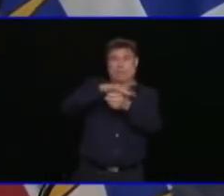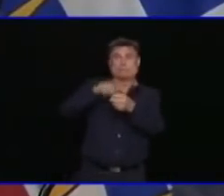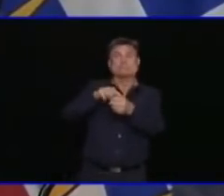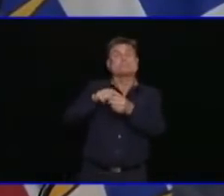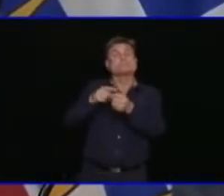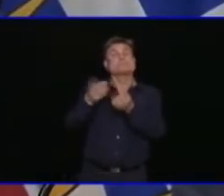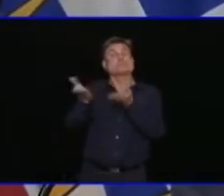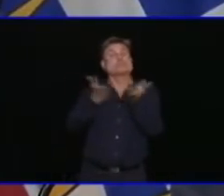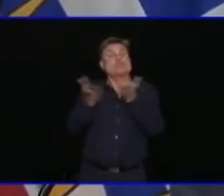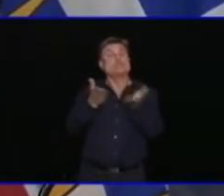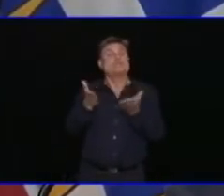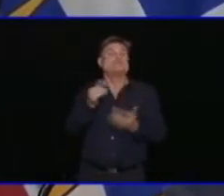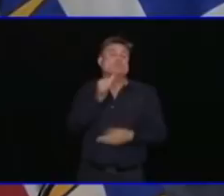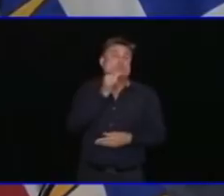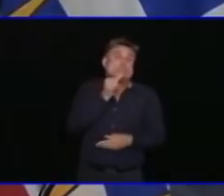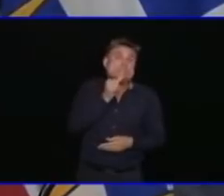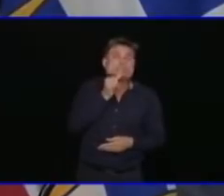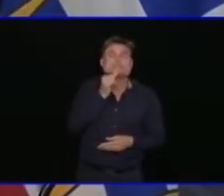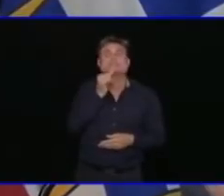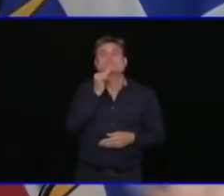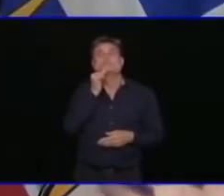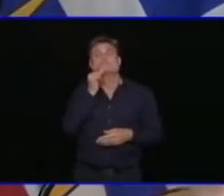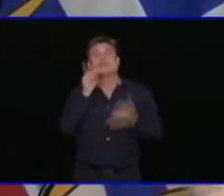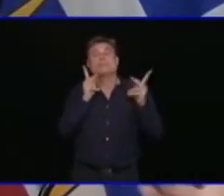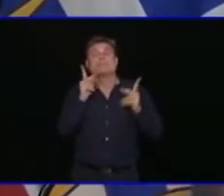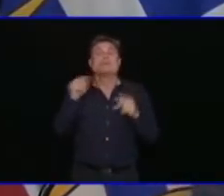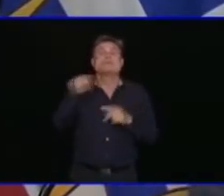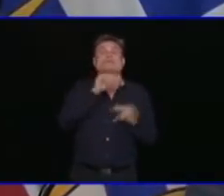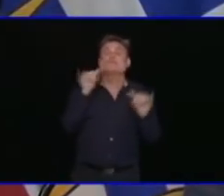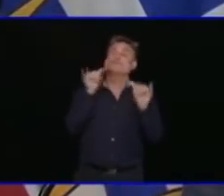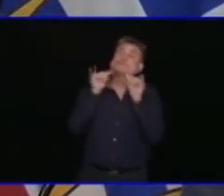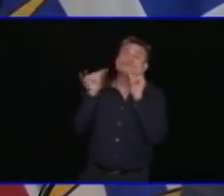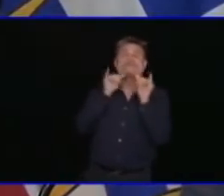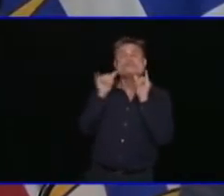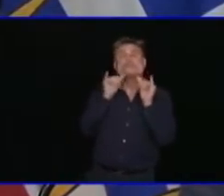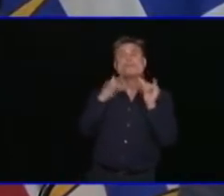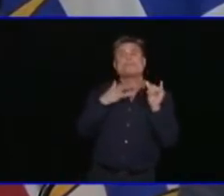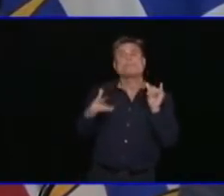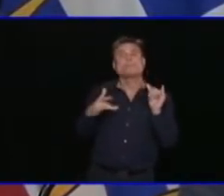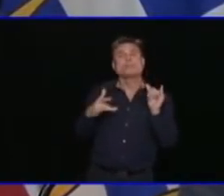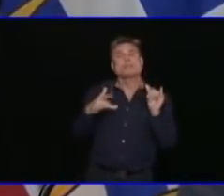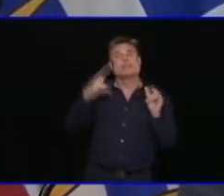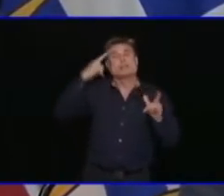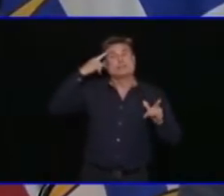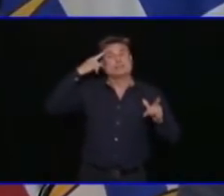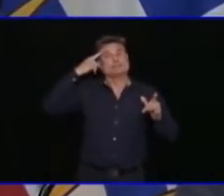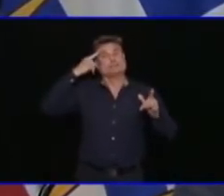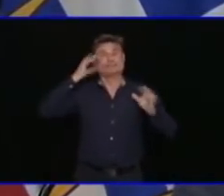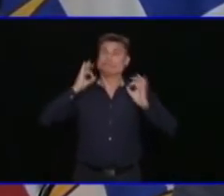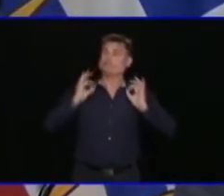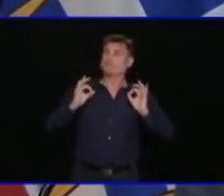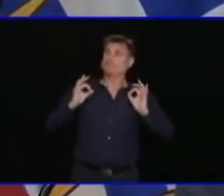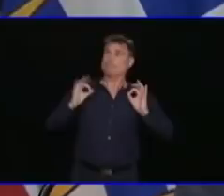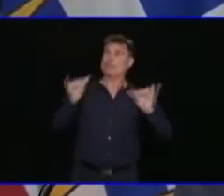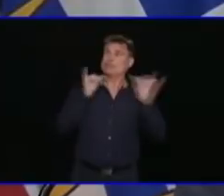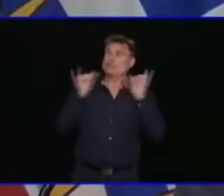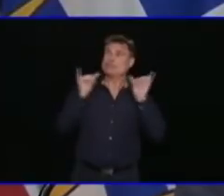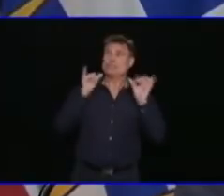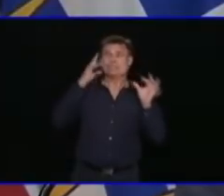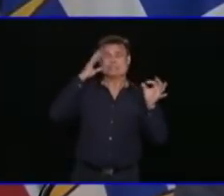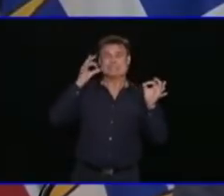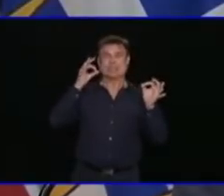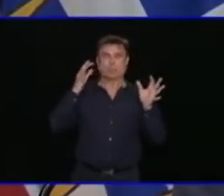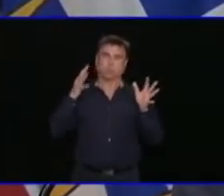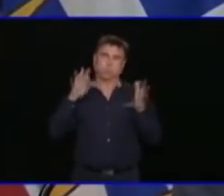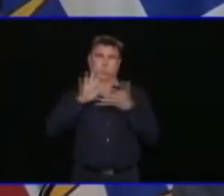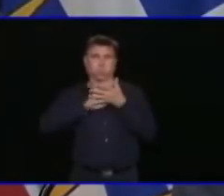those settings at risk as well. So we need to have boundaries around that. I believe it